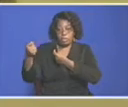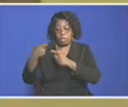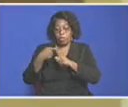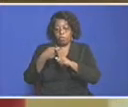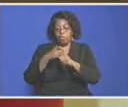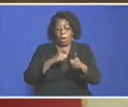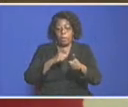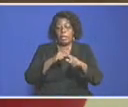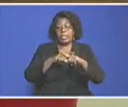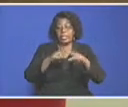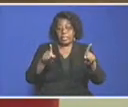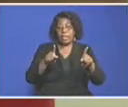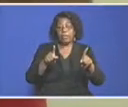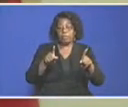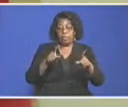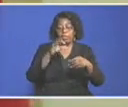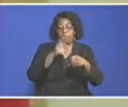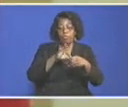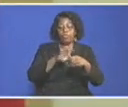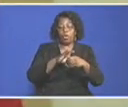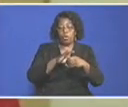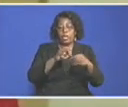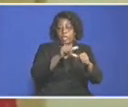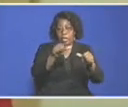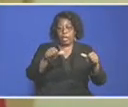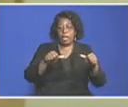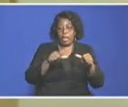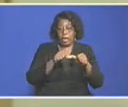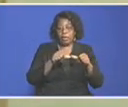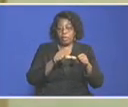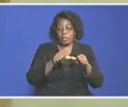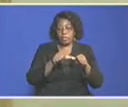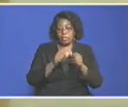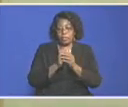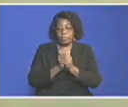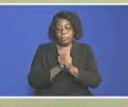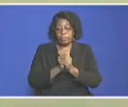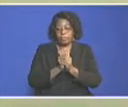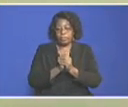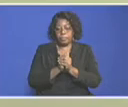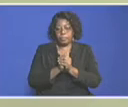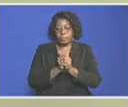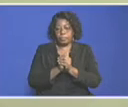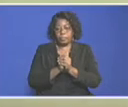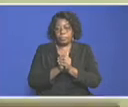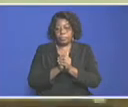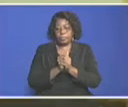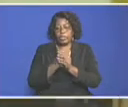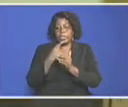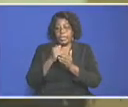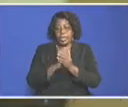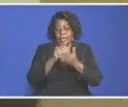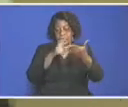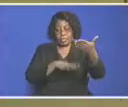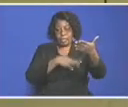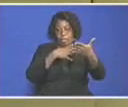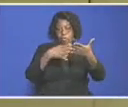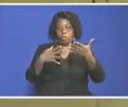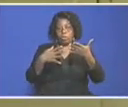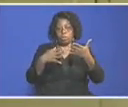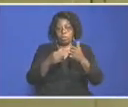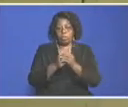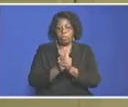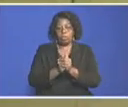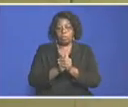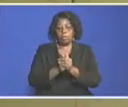stations, which Duncanson says will continue to be escorted by police inside of representatives from political parties. They're scheduled to be, as